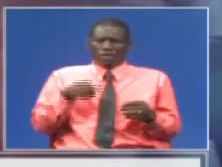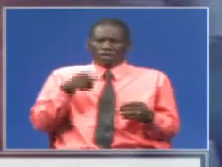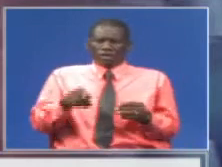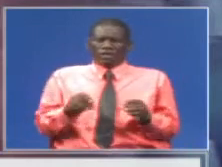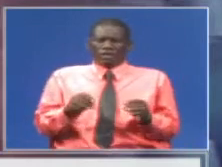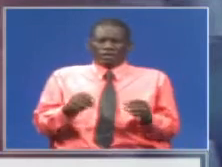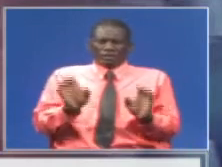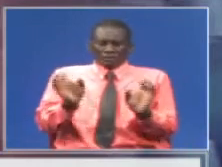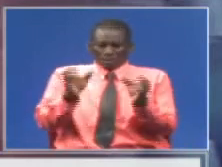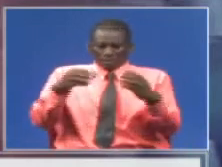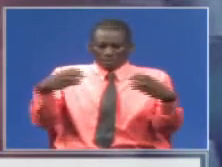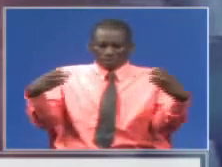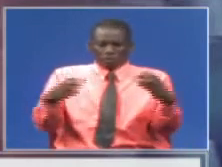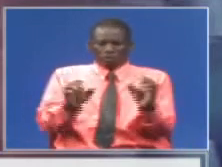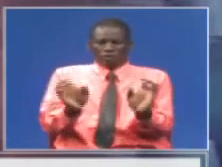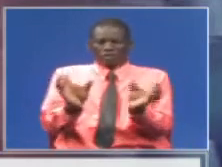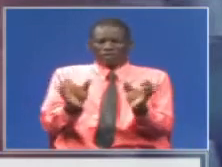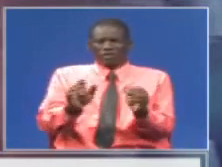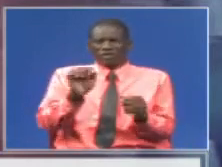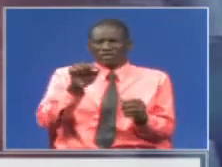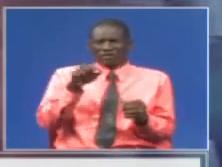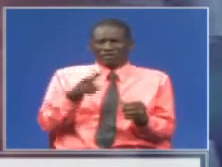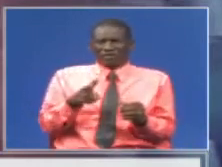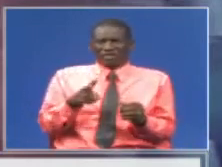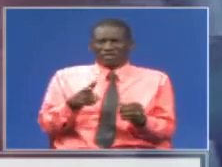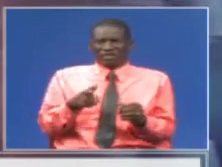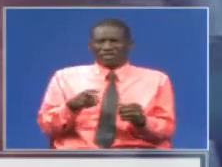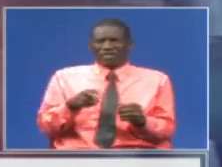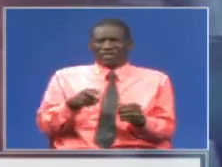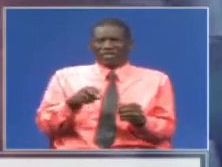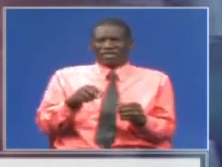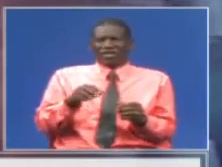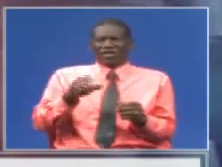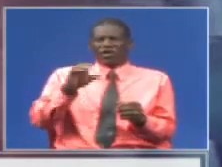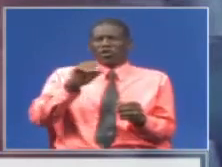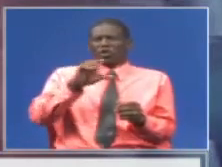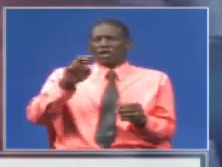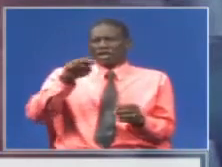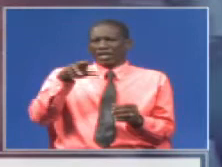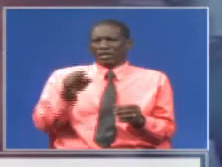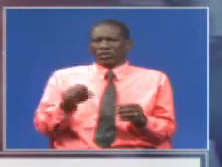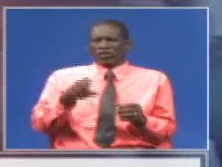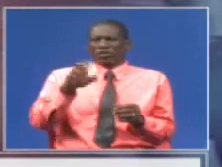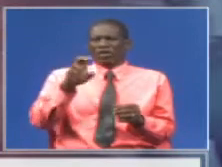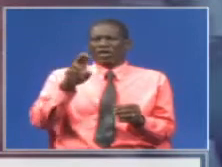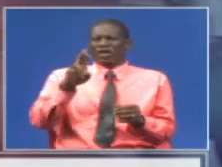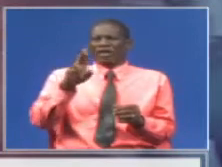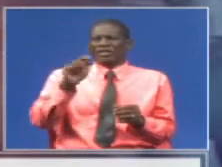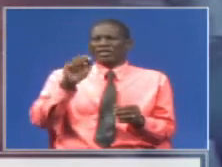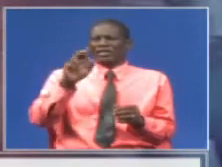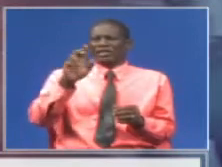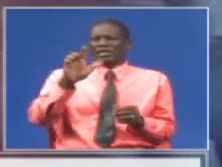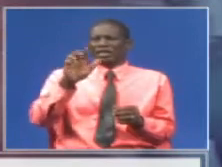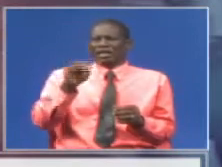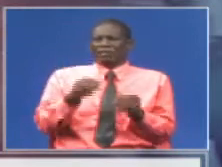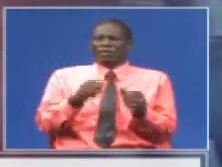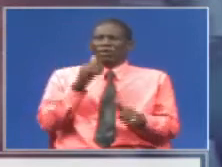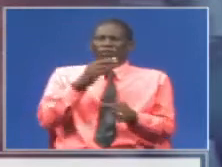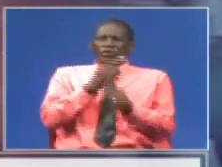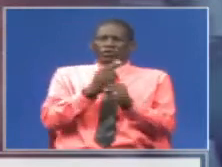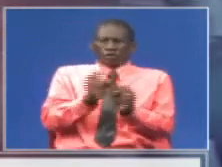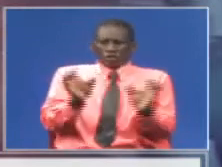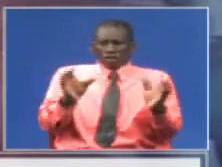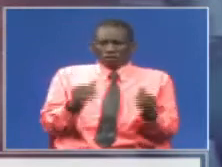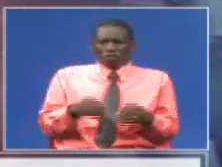entity was Radio Television Libre Mill Collins, or RTLM, that used its airwaves to give